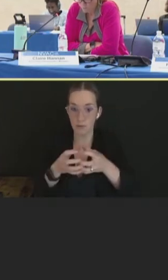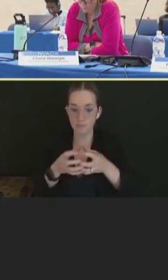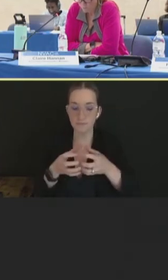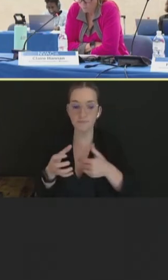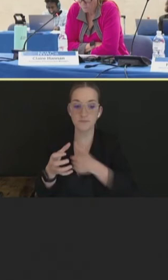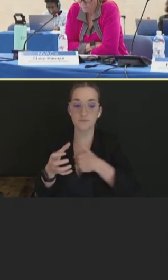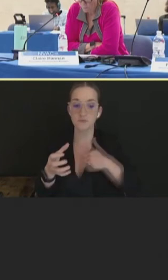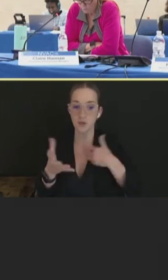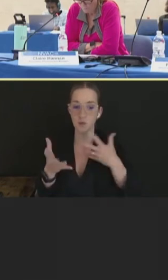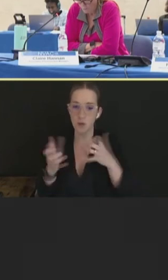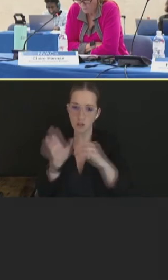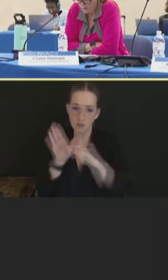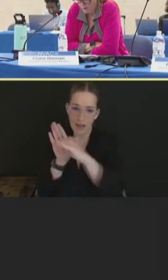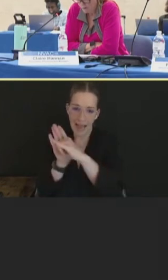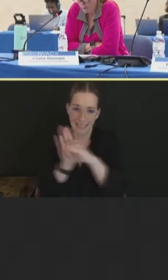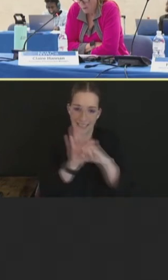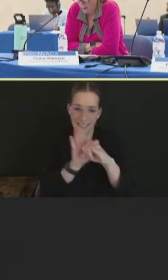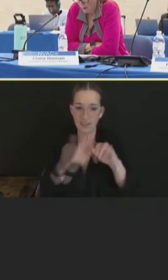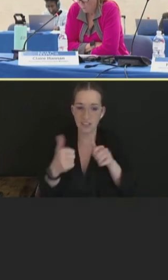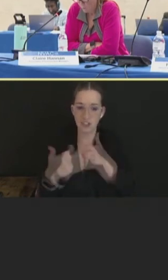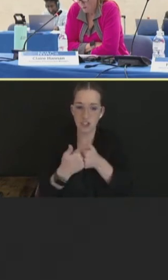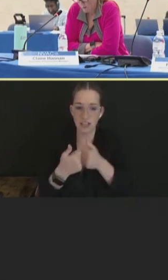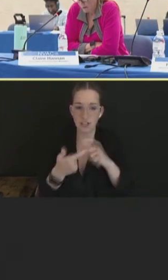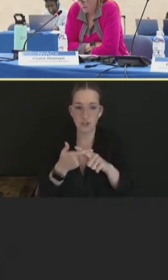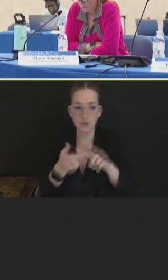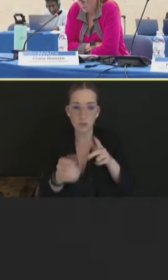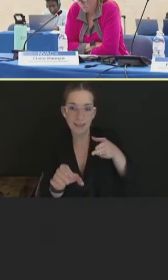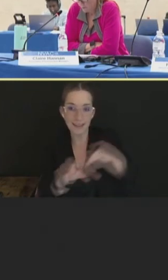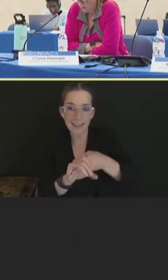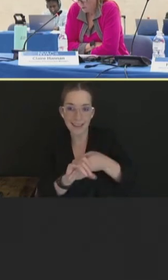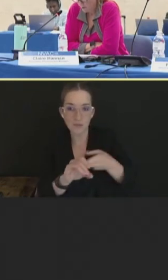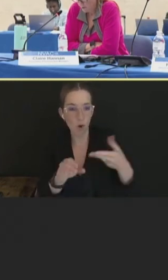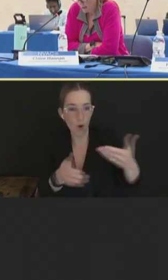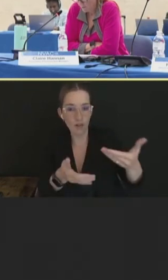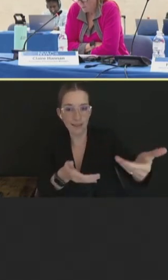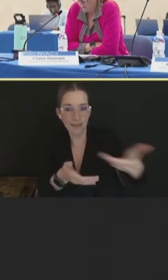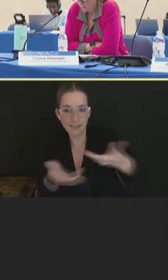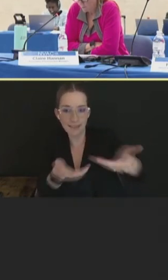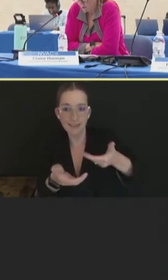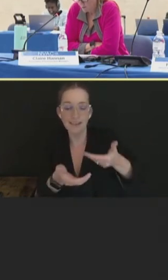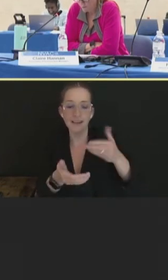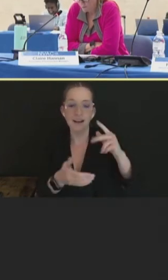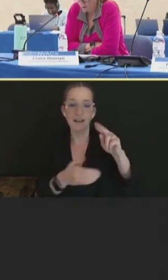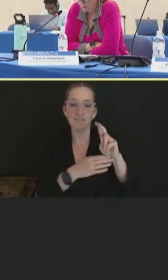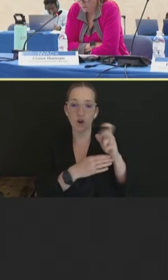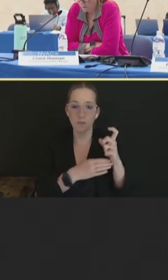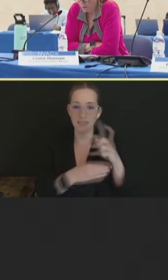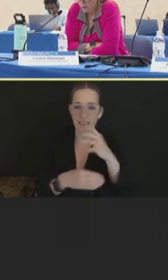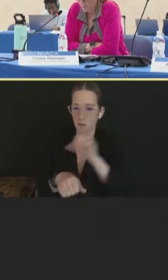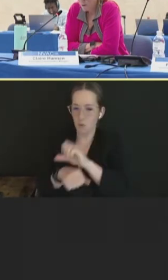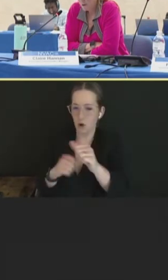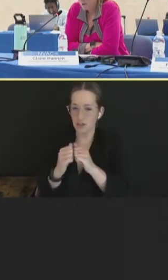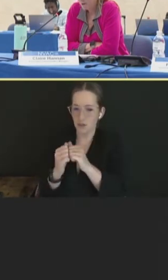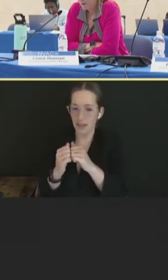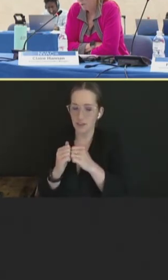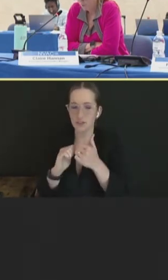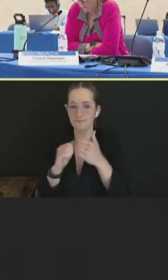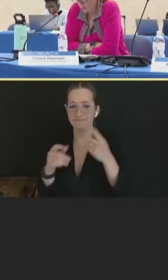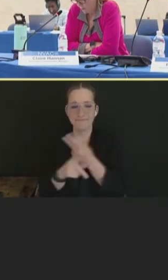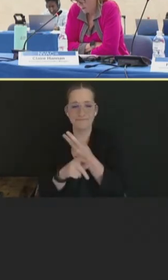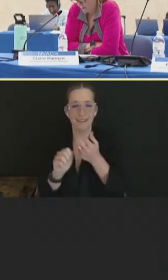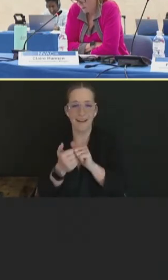with enrolling pharmacies and working together to learn from each other on how to address those challenges, potentially getting